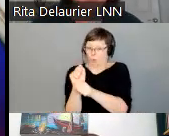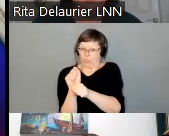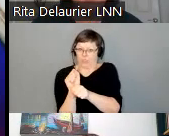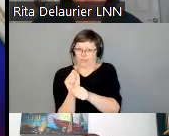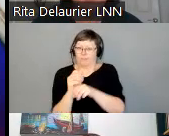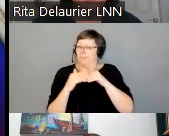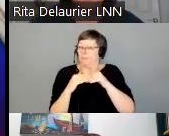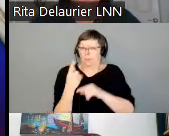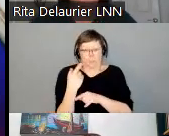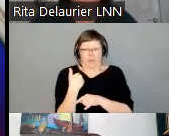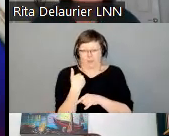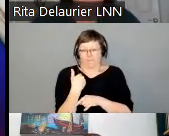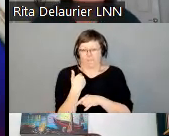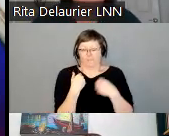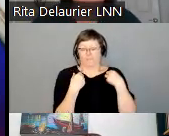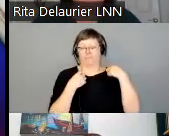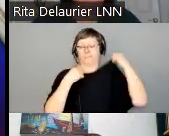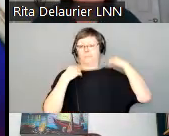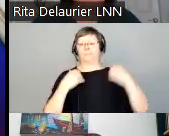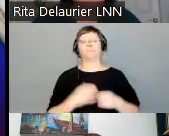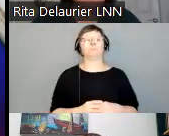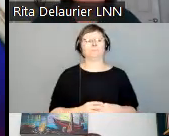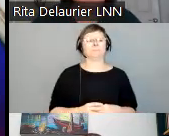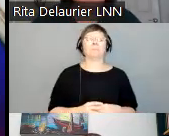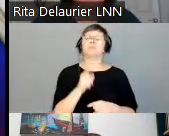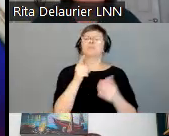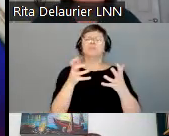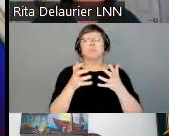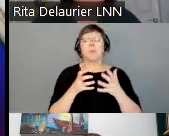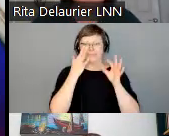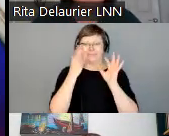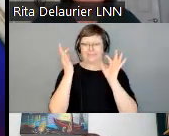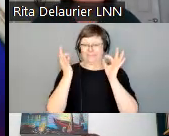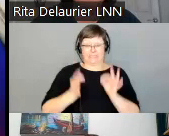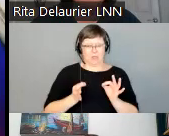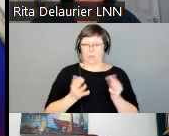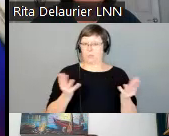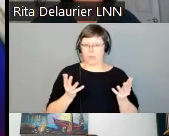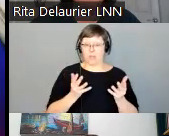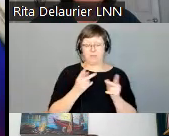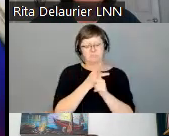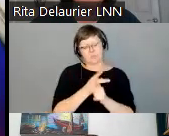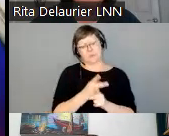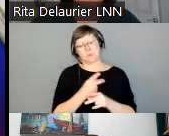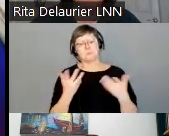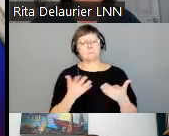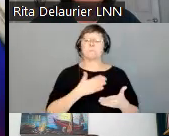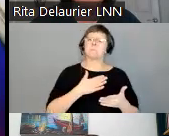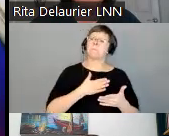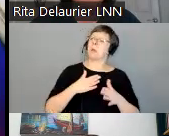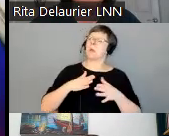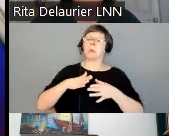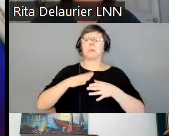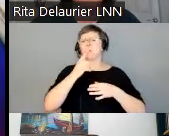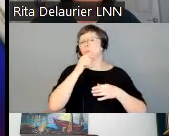else. And what you really want to determine first of all is what your specific demographic is.